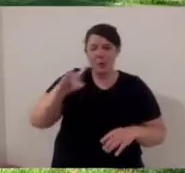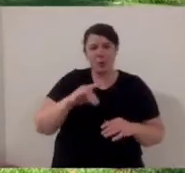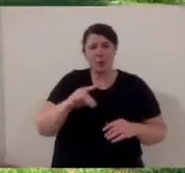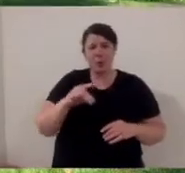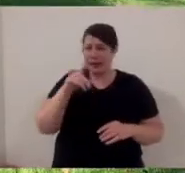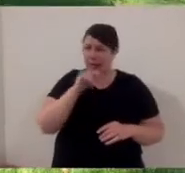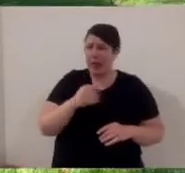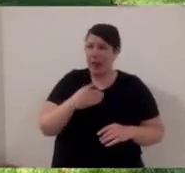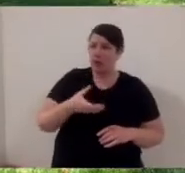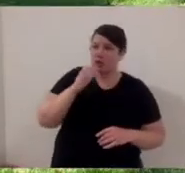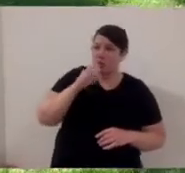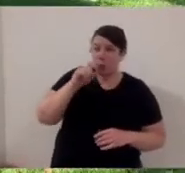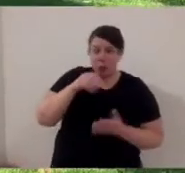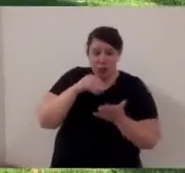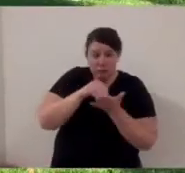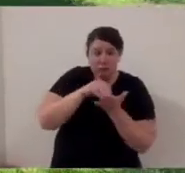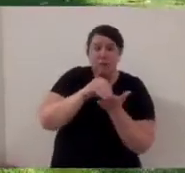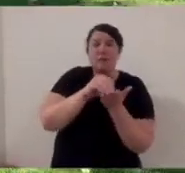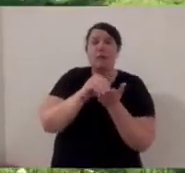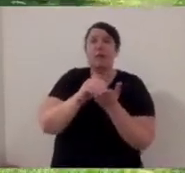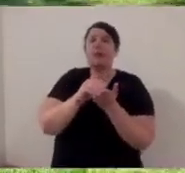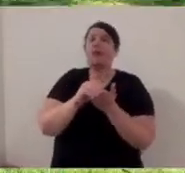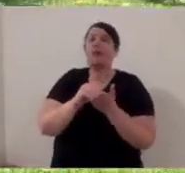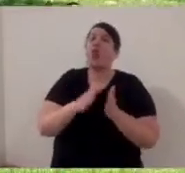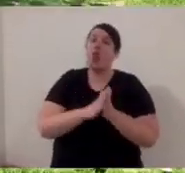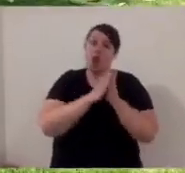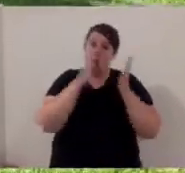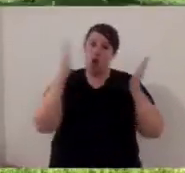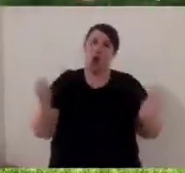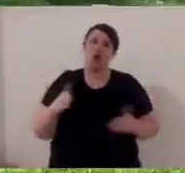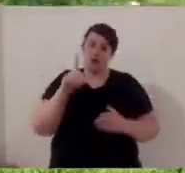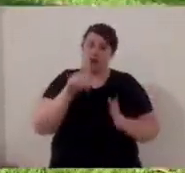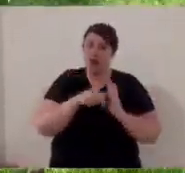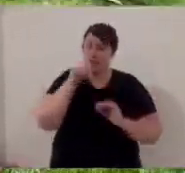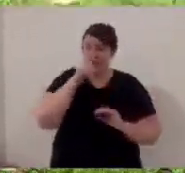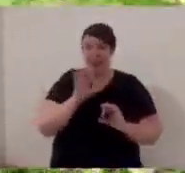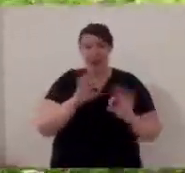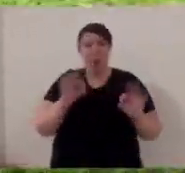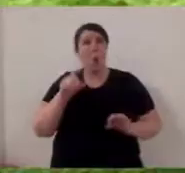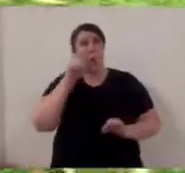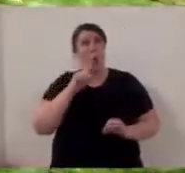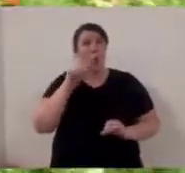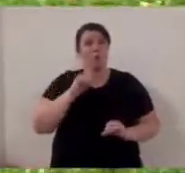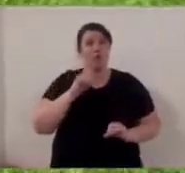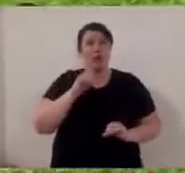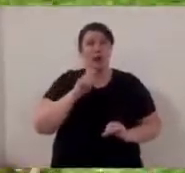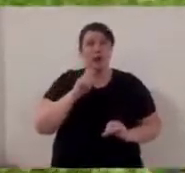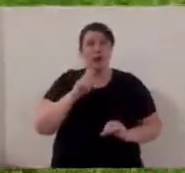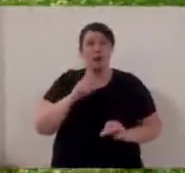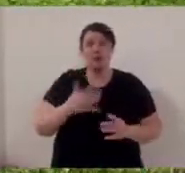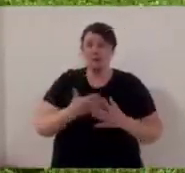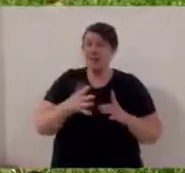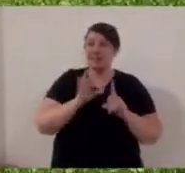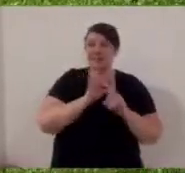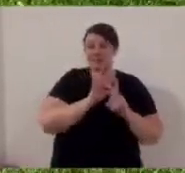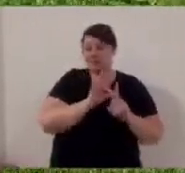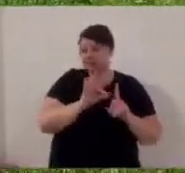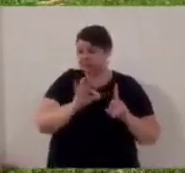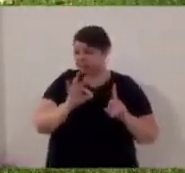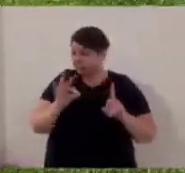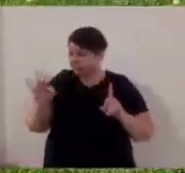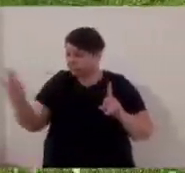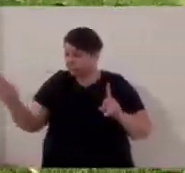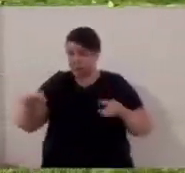long time without water. They have to drink, or at very least need moisture in their body. So even when there's been long periods